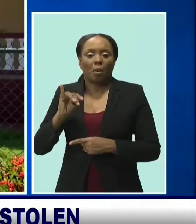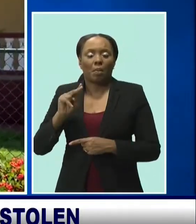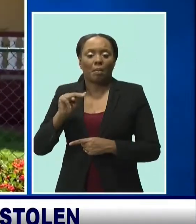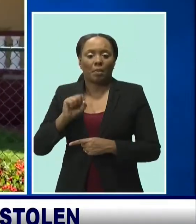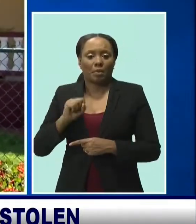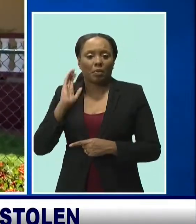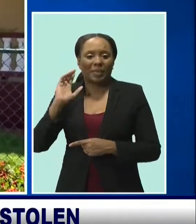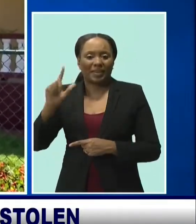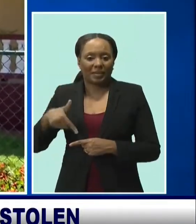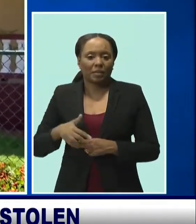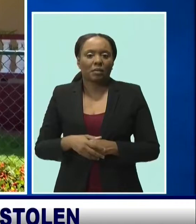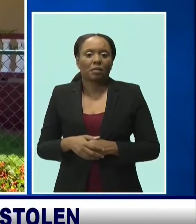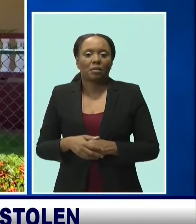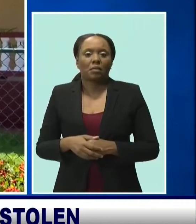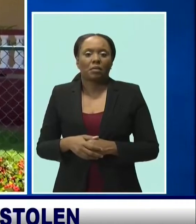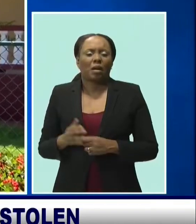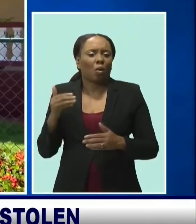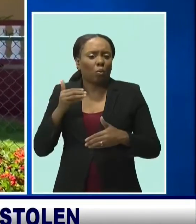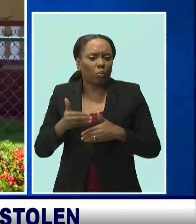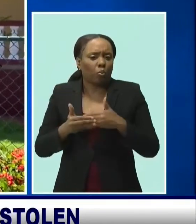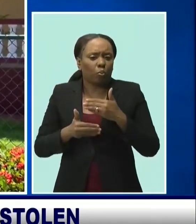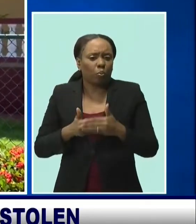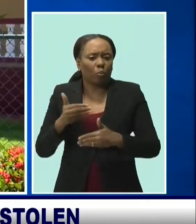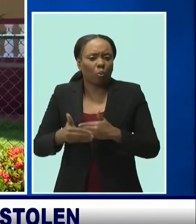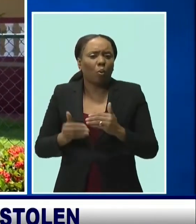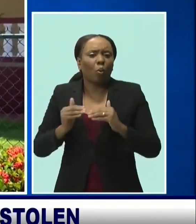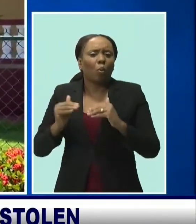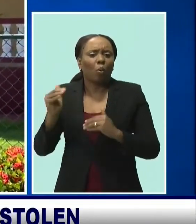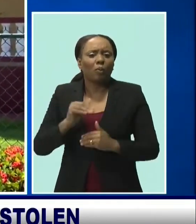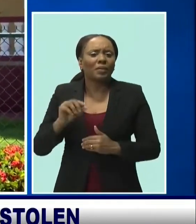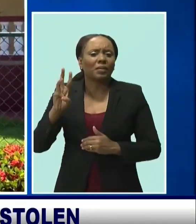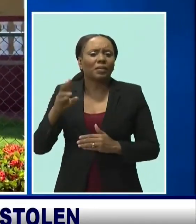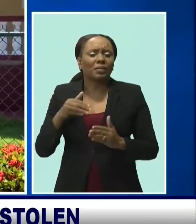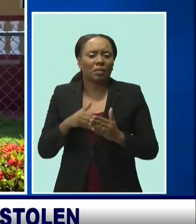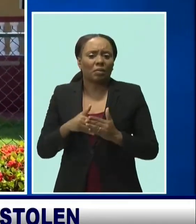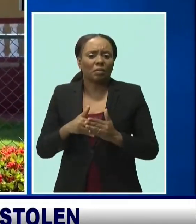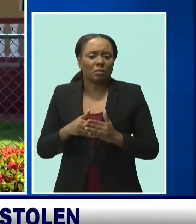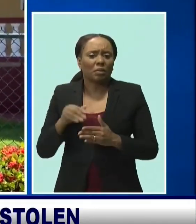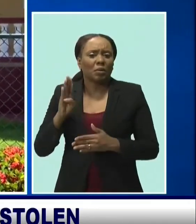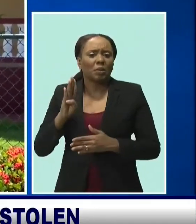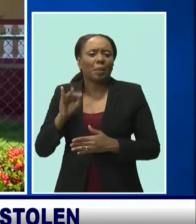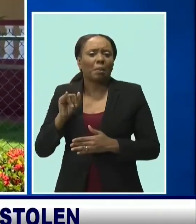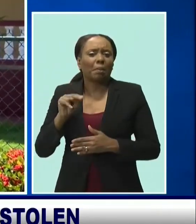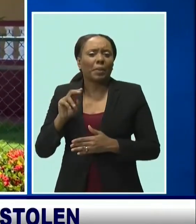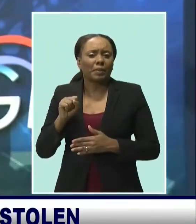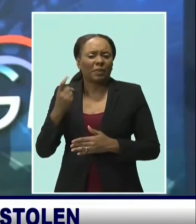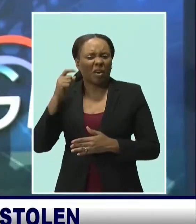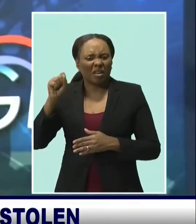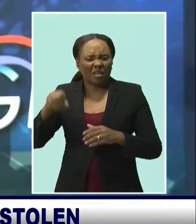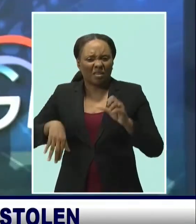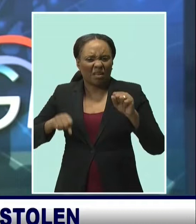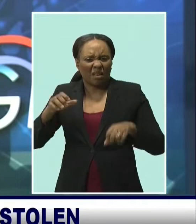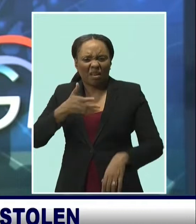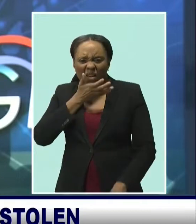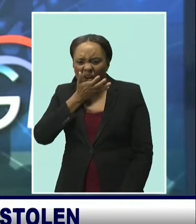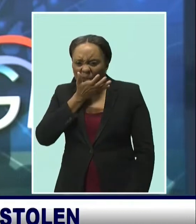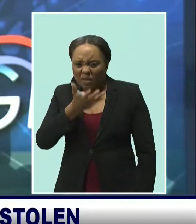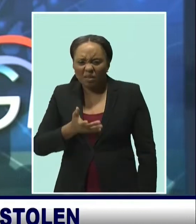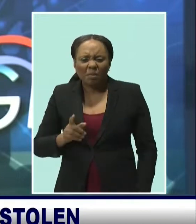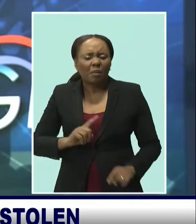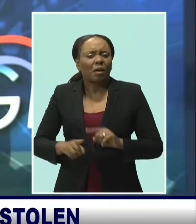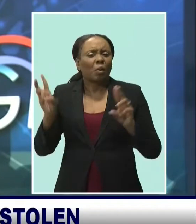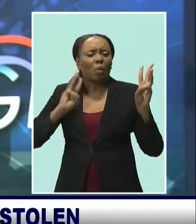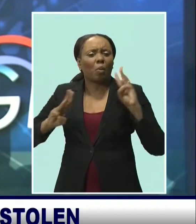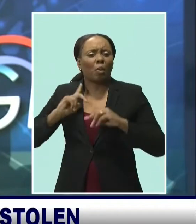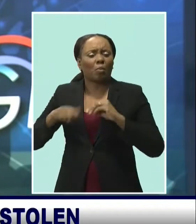While stressing the tremendous progress with over 6,000 household bins delivered so far, SSA Public Relations Officer Carl Padmore